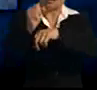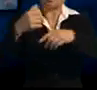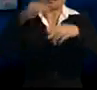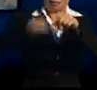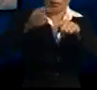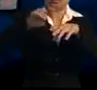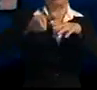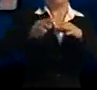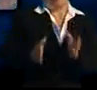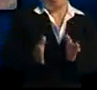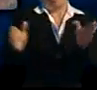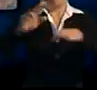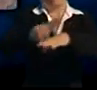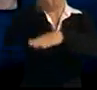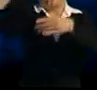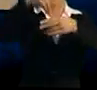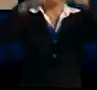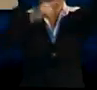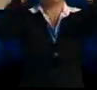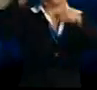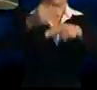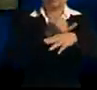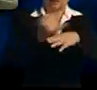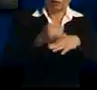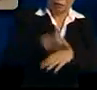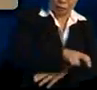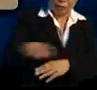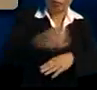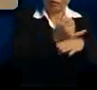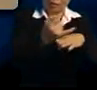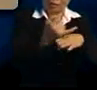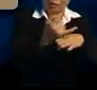widely used in the building industry, transportation industry,